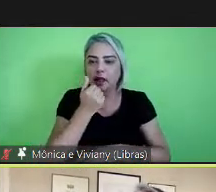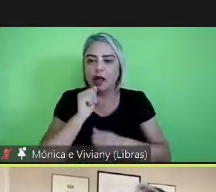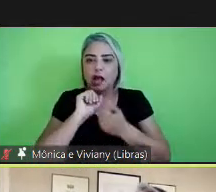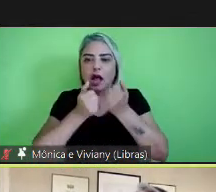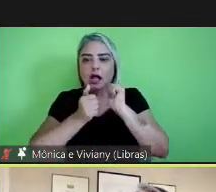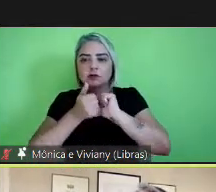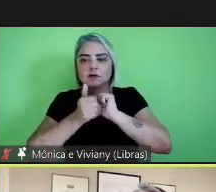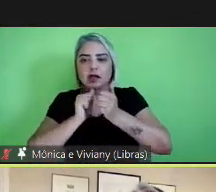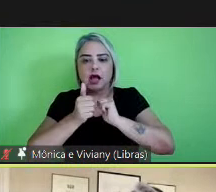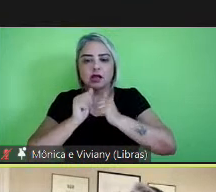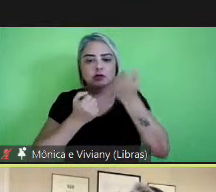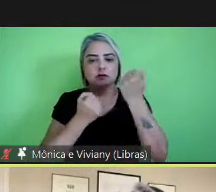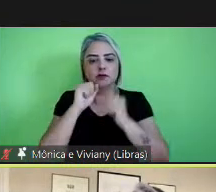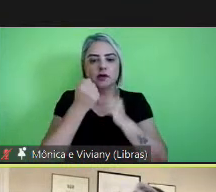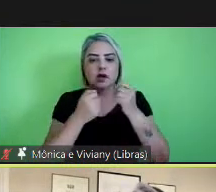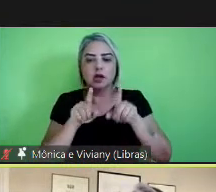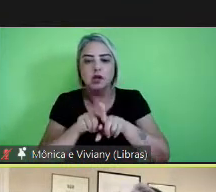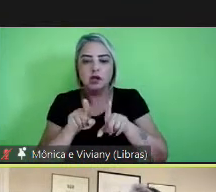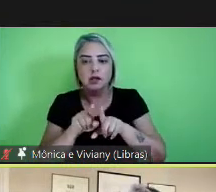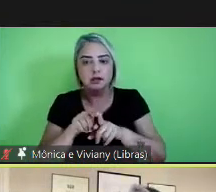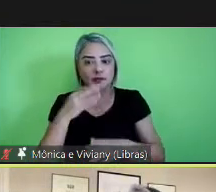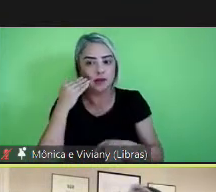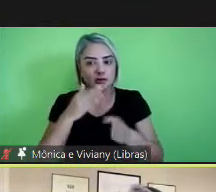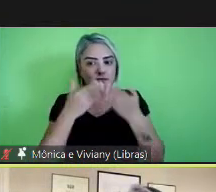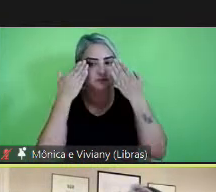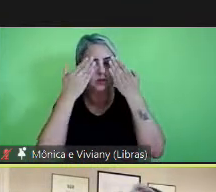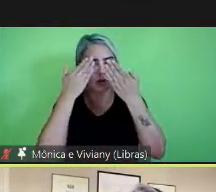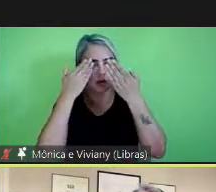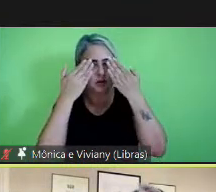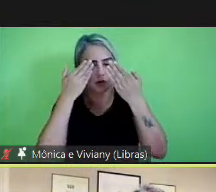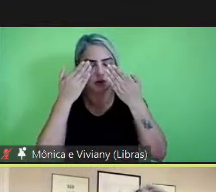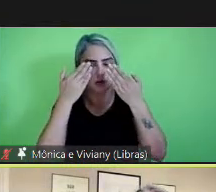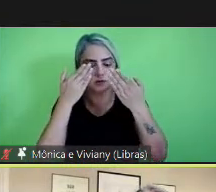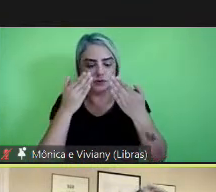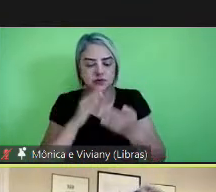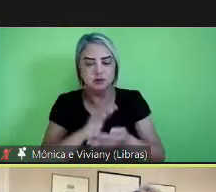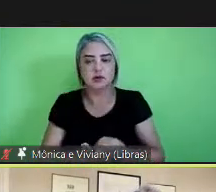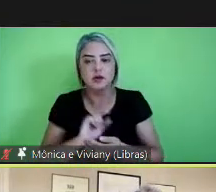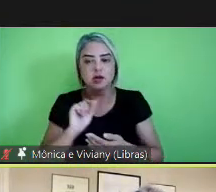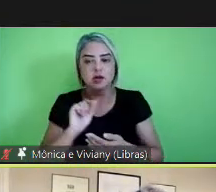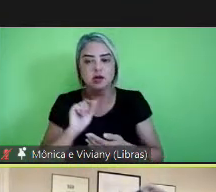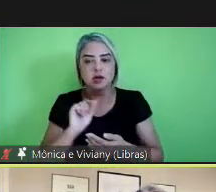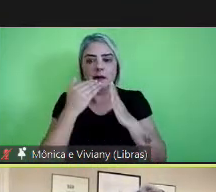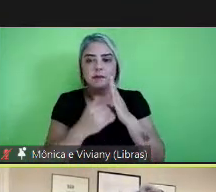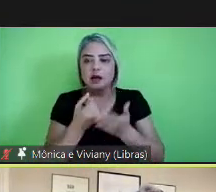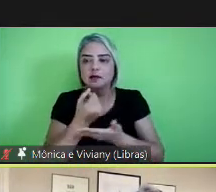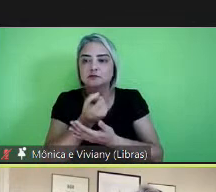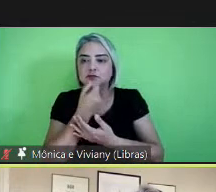issues, low-calorie diets, medications, or bariatric surgery.